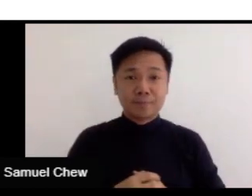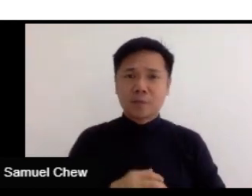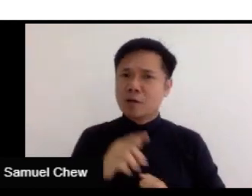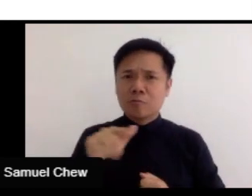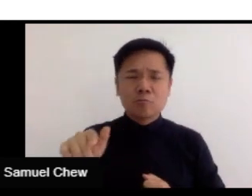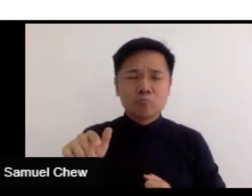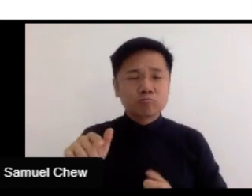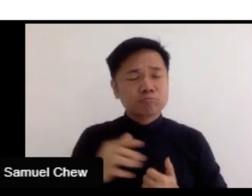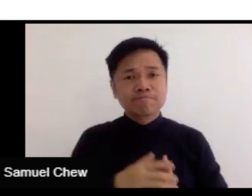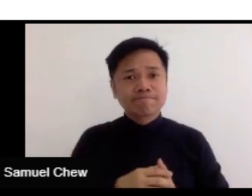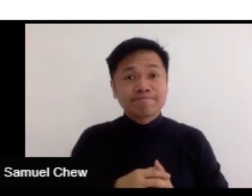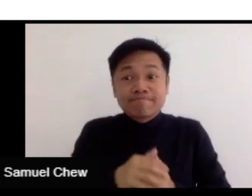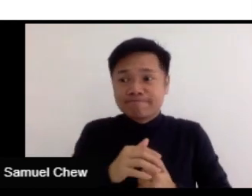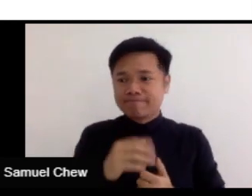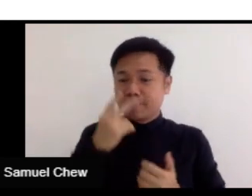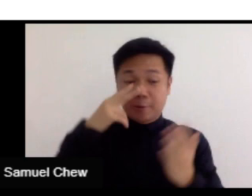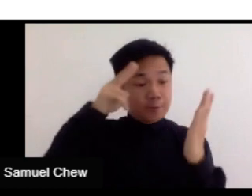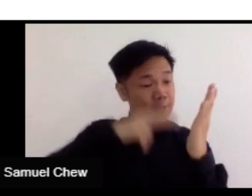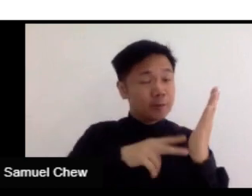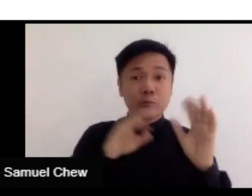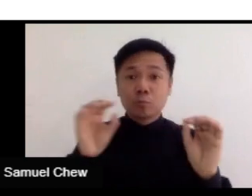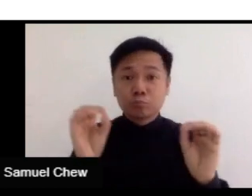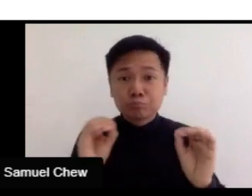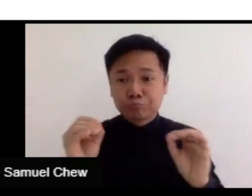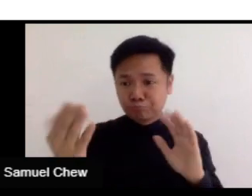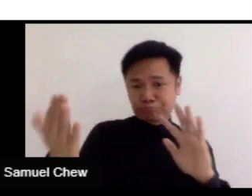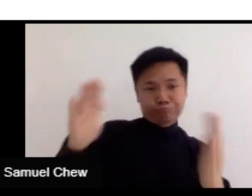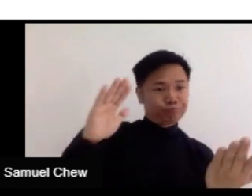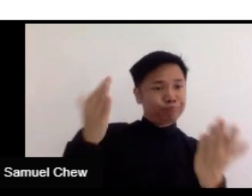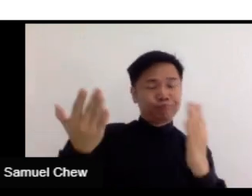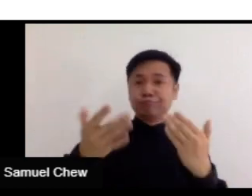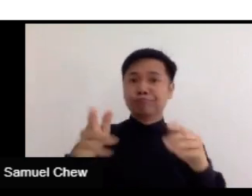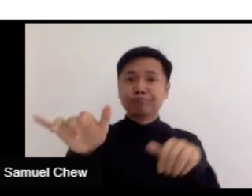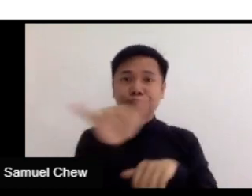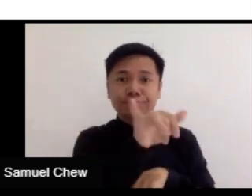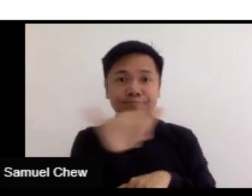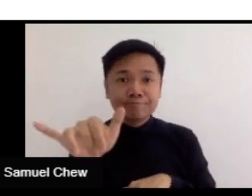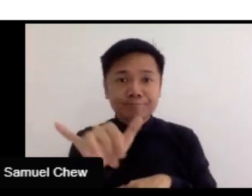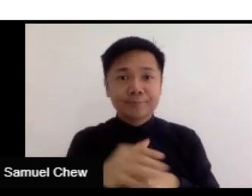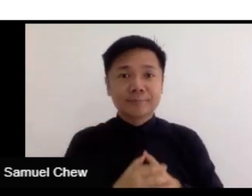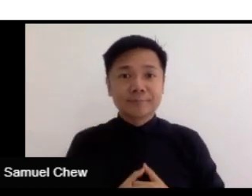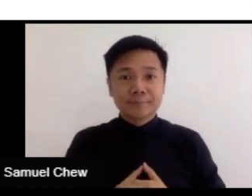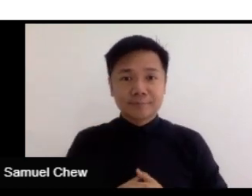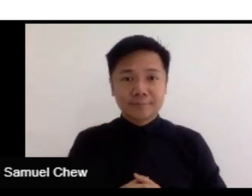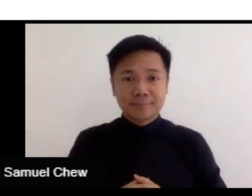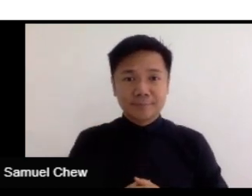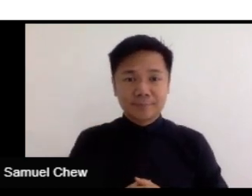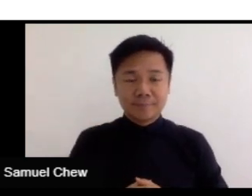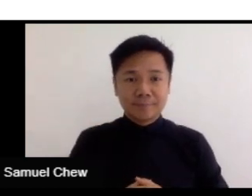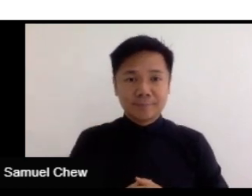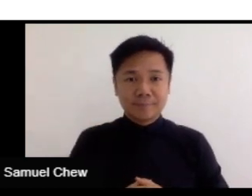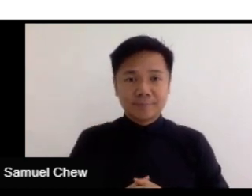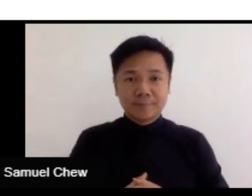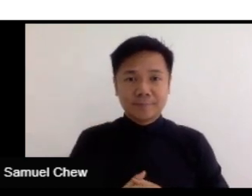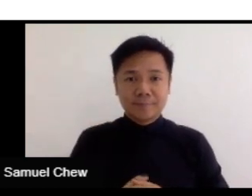any reference to the chair's summary. Maybe did I